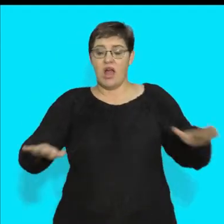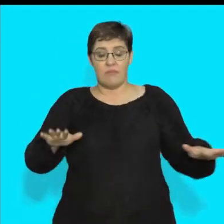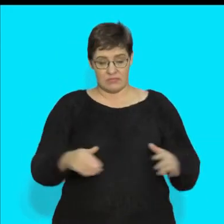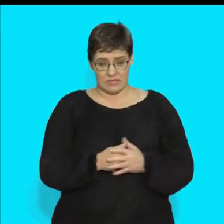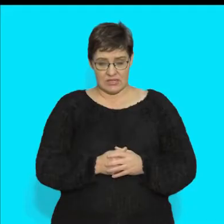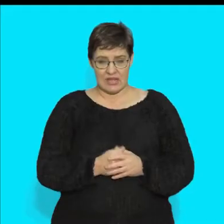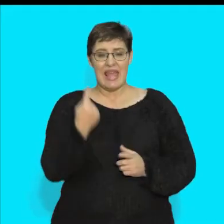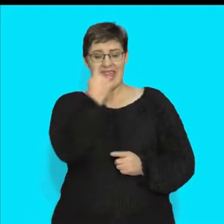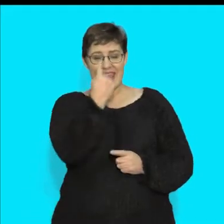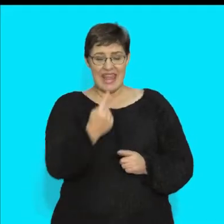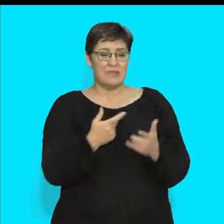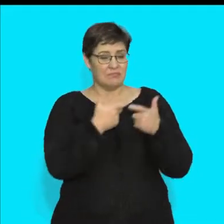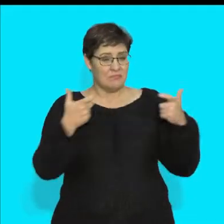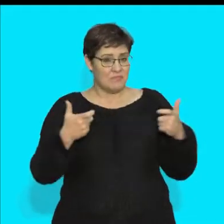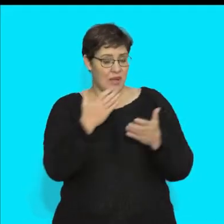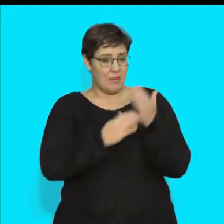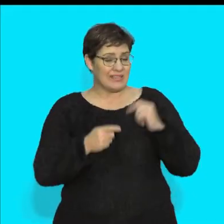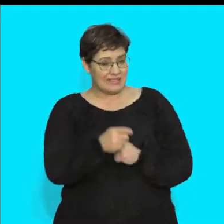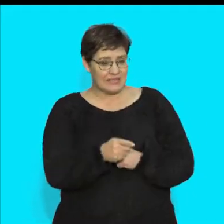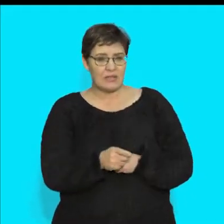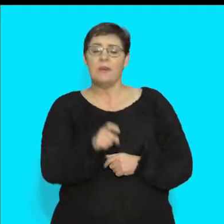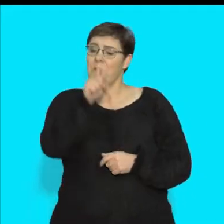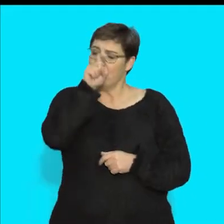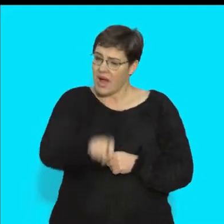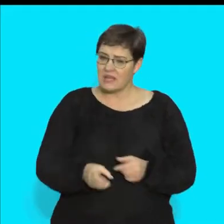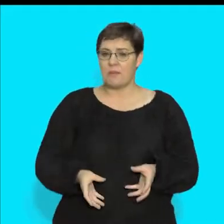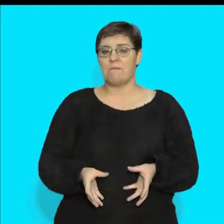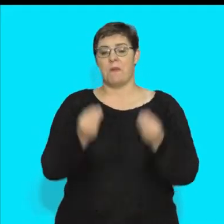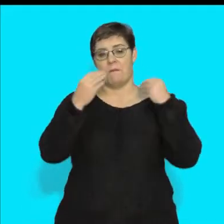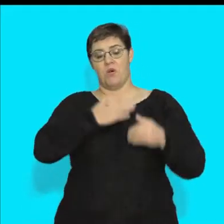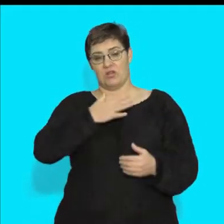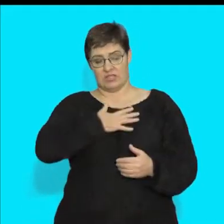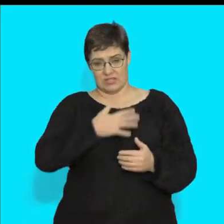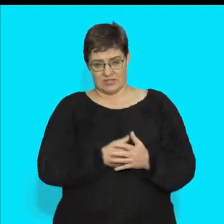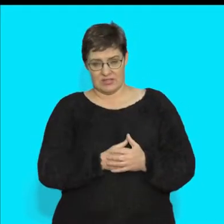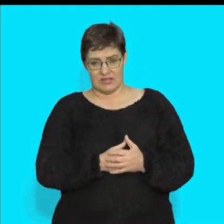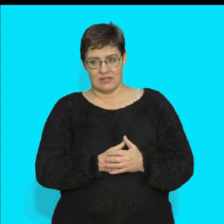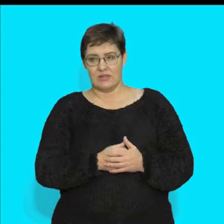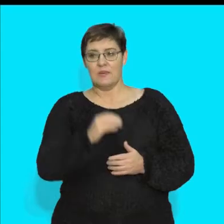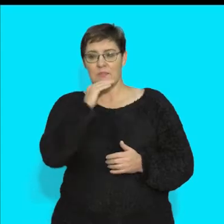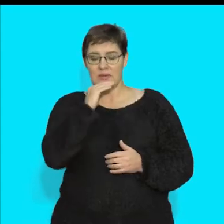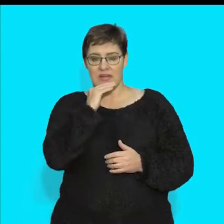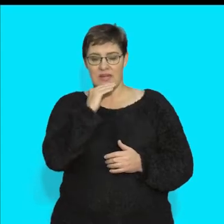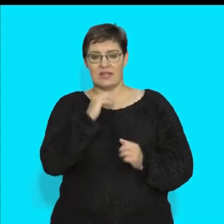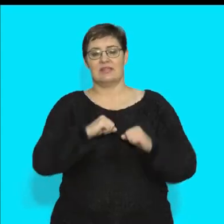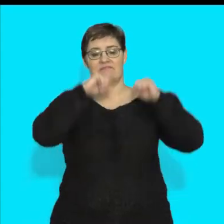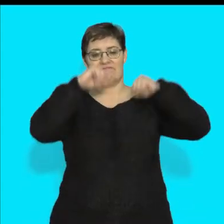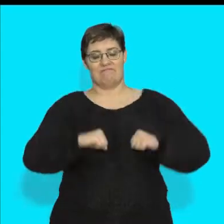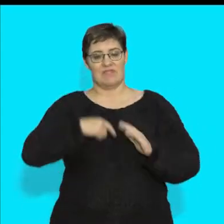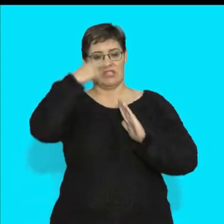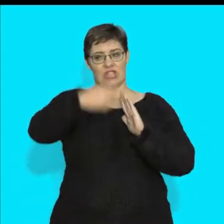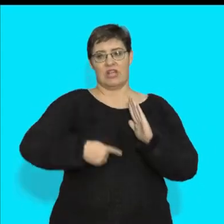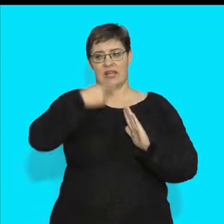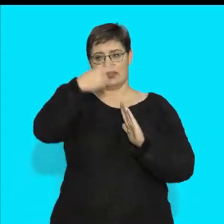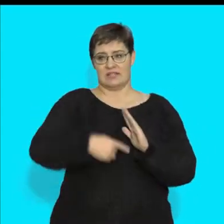that would be your arms, every single major part of your body has to get oxygen, all right, and that is your